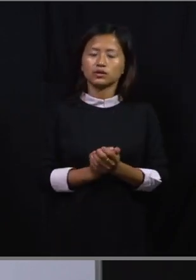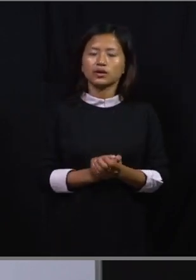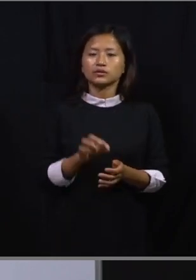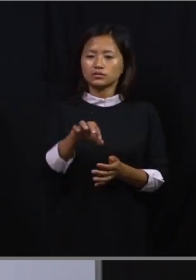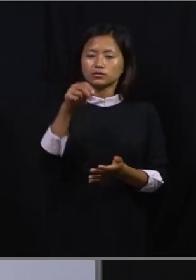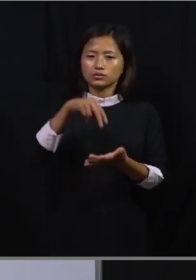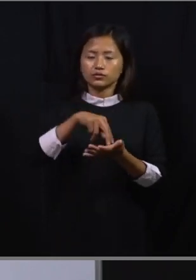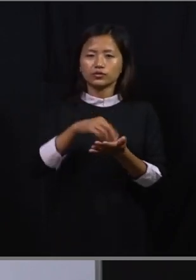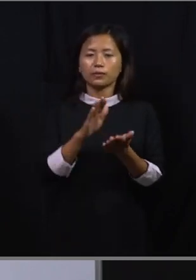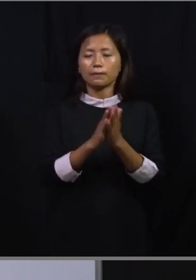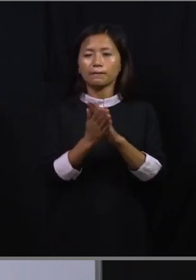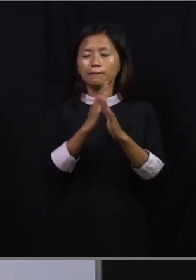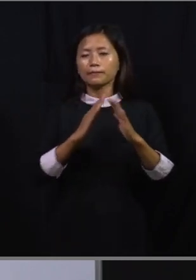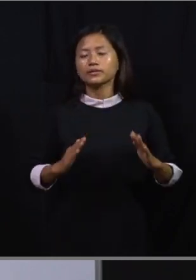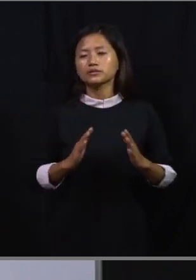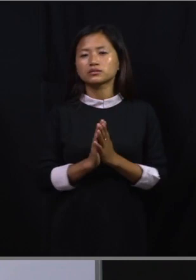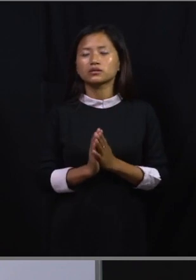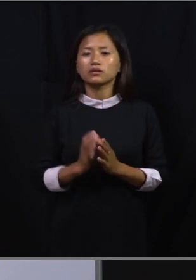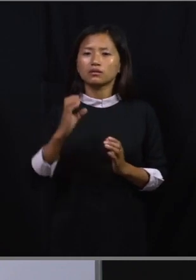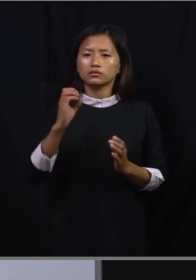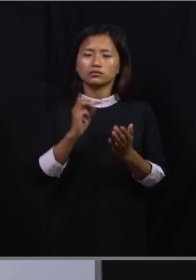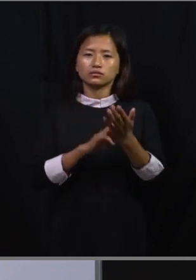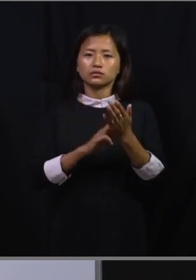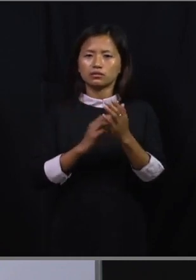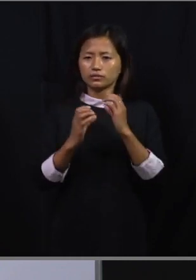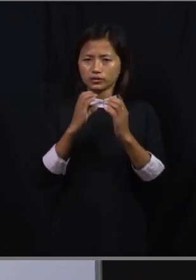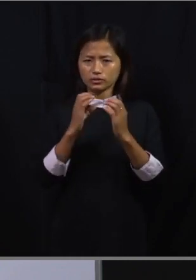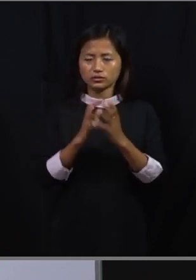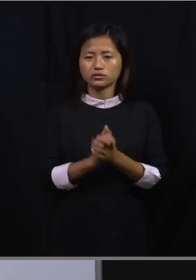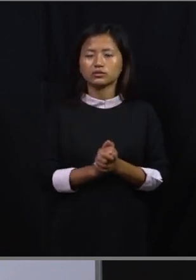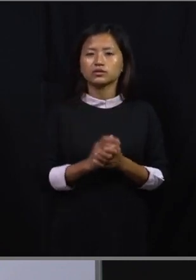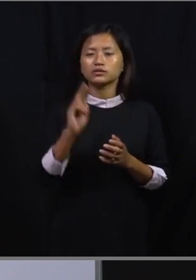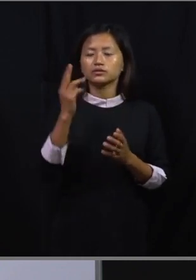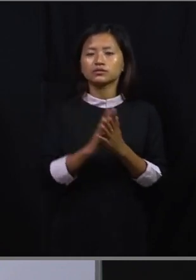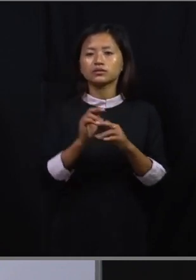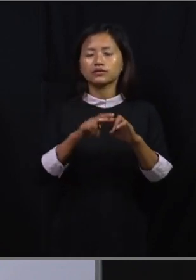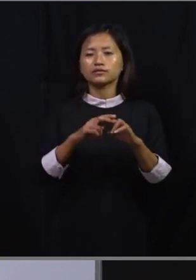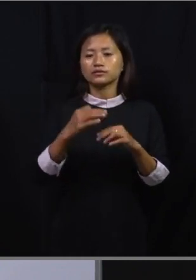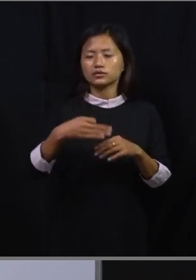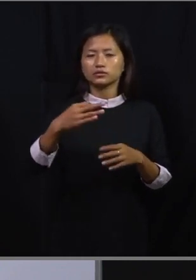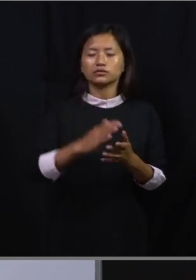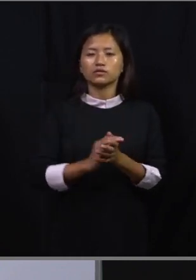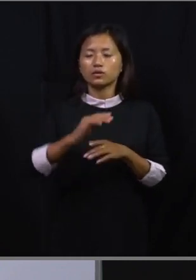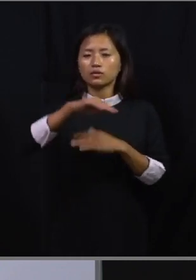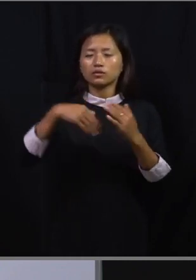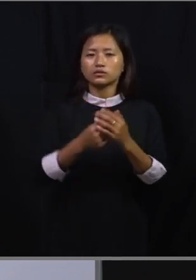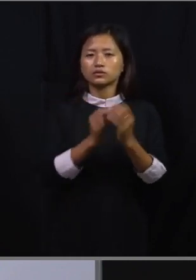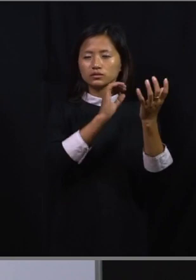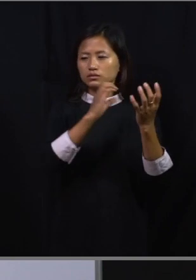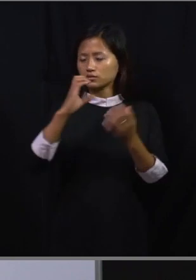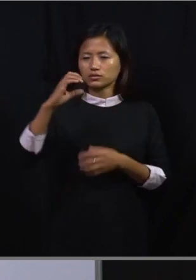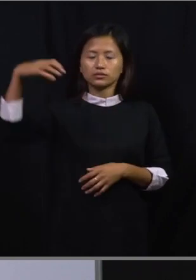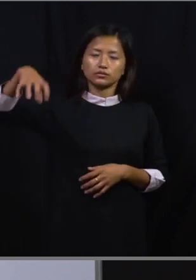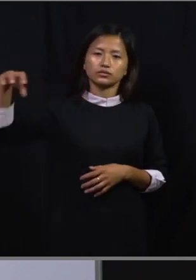peace and cooperation. Peace and cooperation is two features of all the countries which they want to